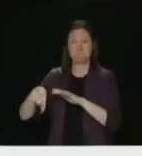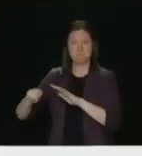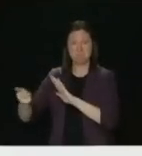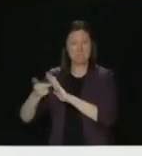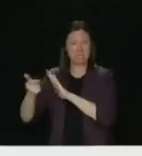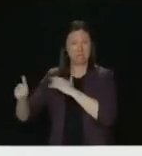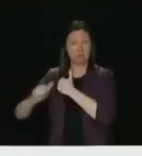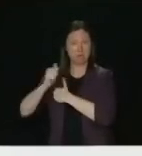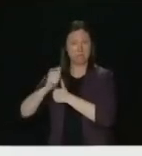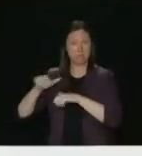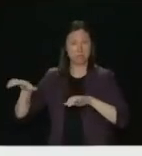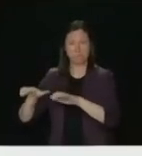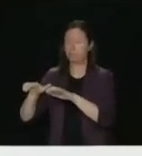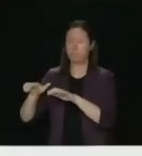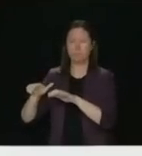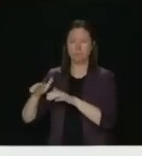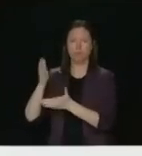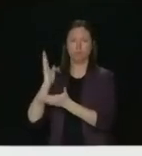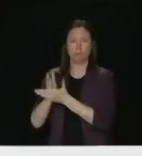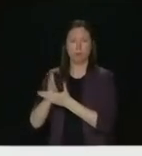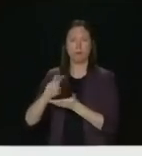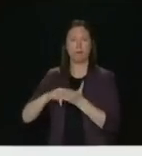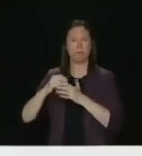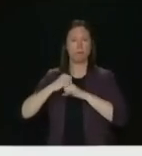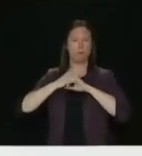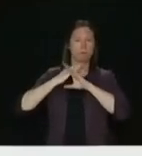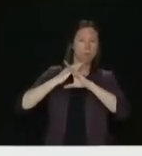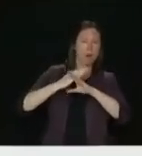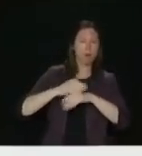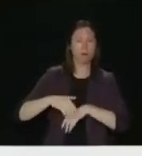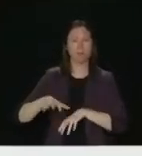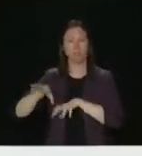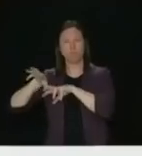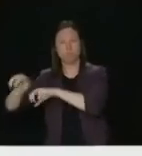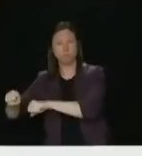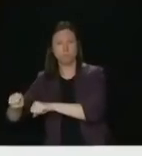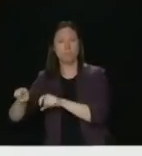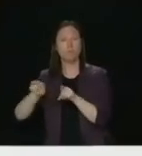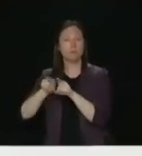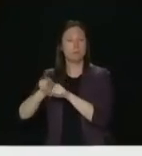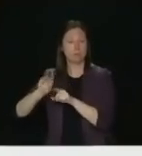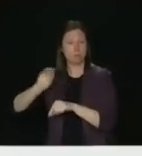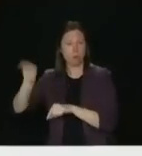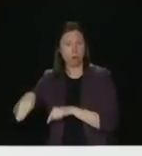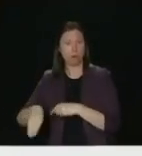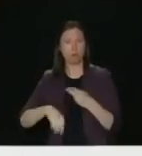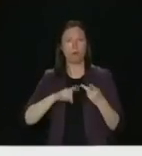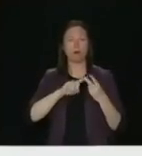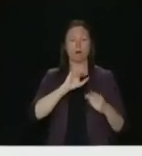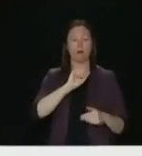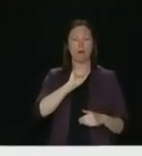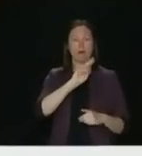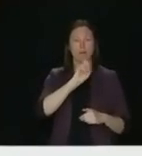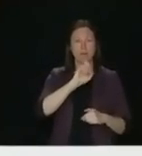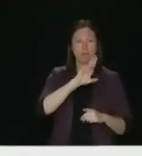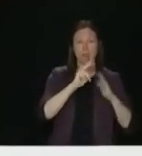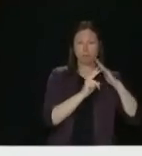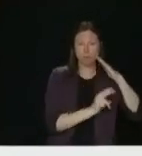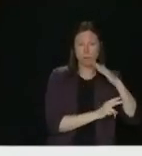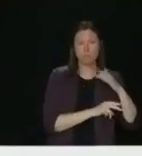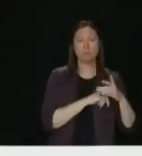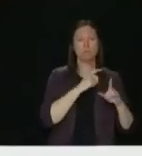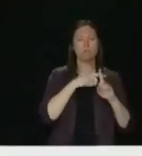and dangerous activities, such as blockades and occupations, as seen in Ottawa, the Ambassador Bridge, and